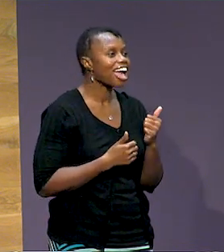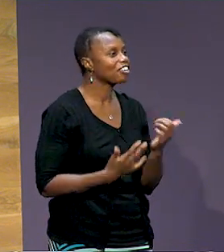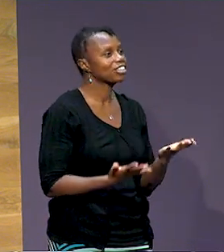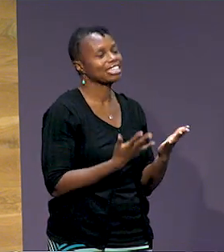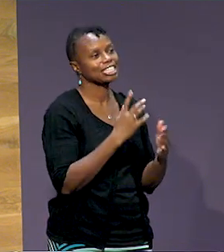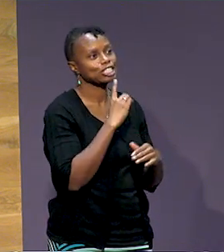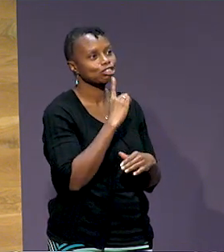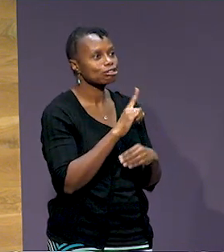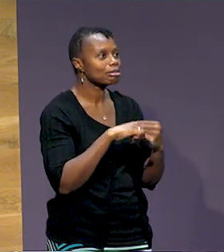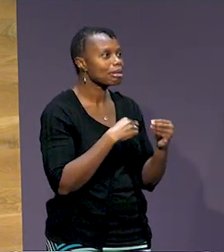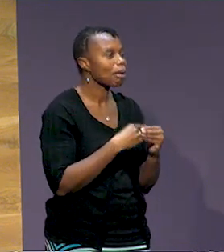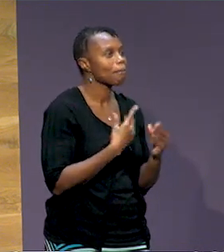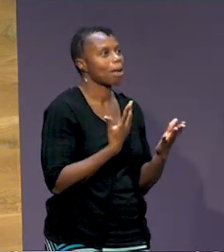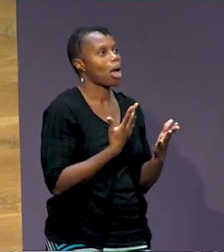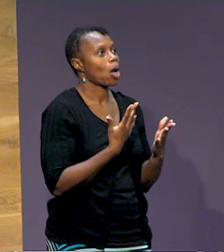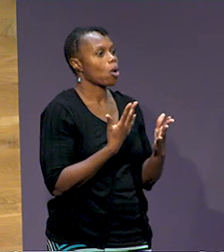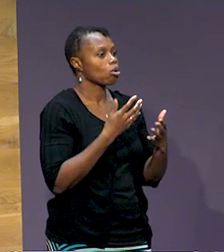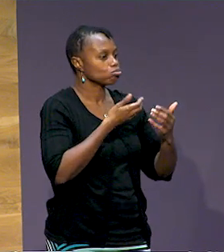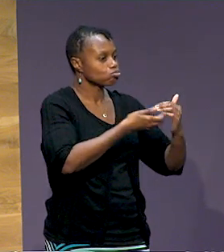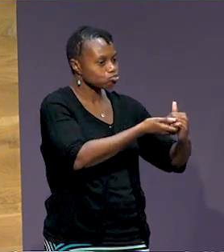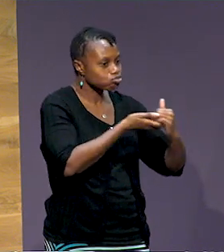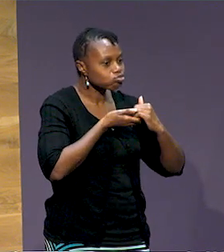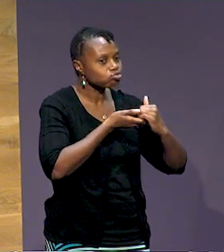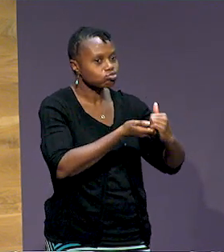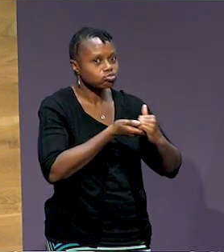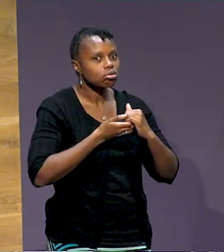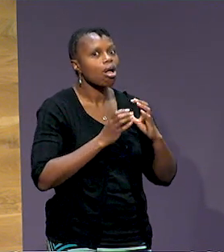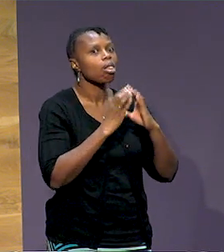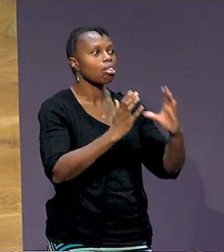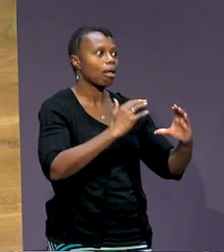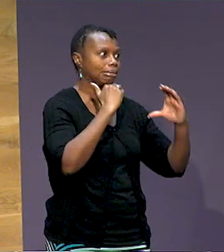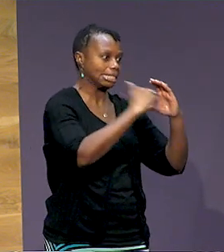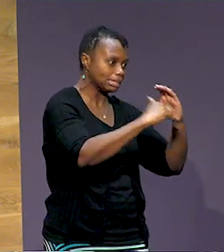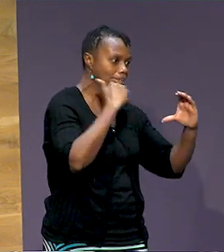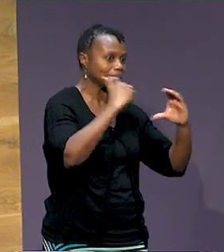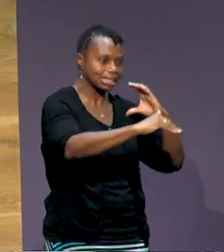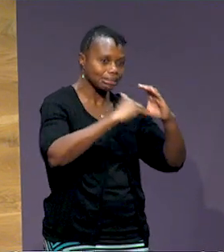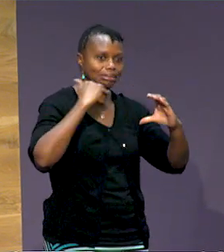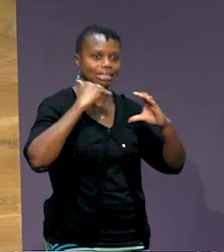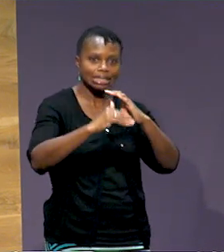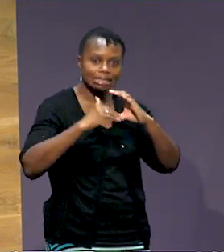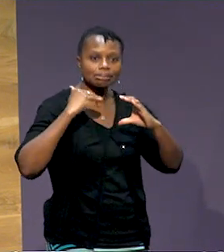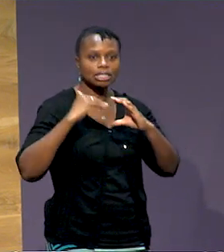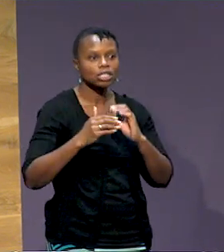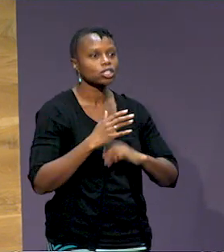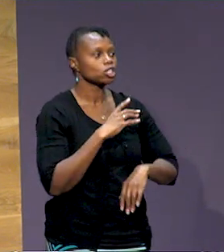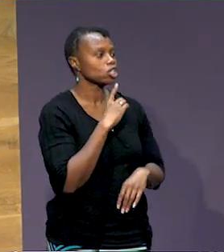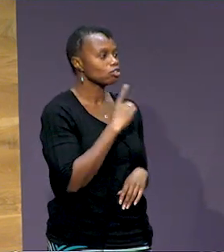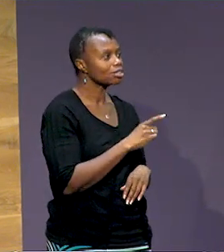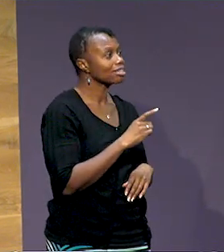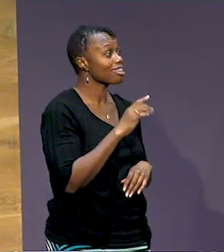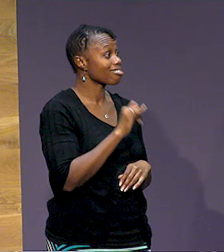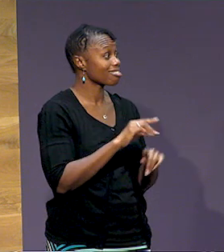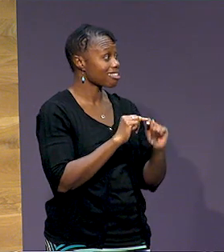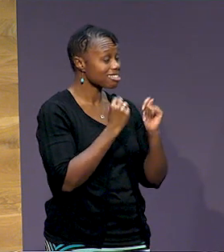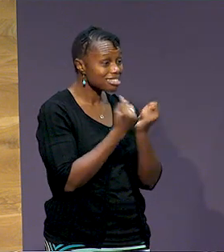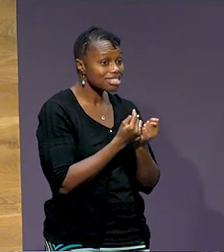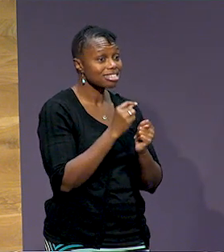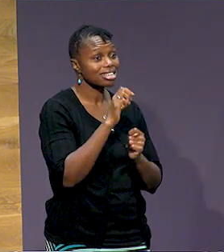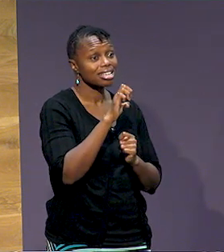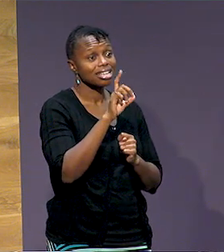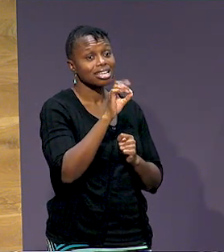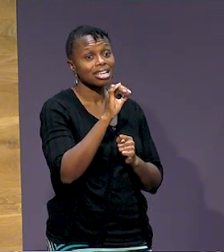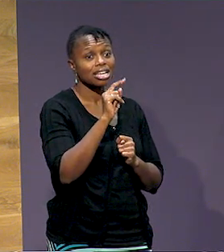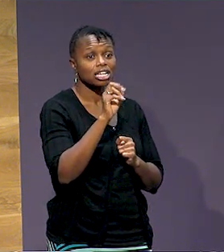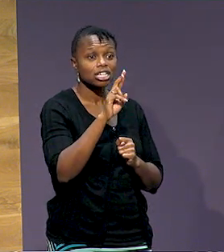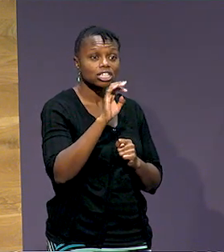collaboration. It's an incredible amount of emails that go back and forth. It is an editorial collaboration. That team that started as the